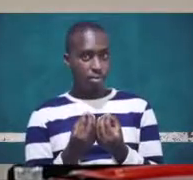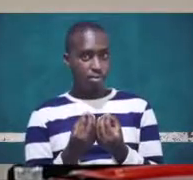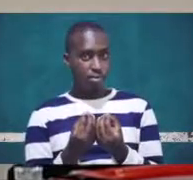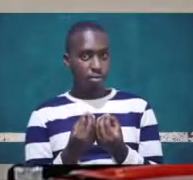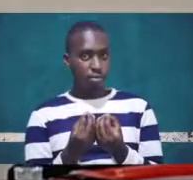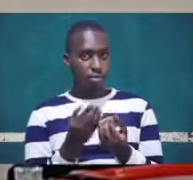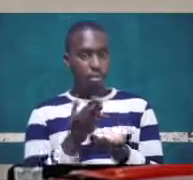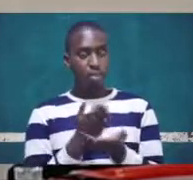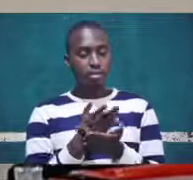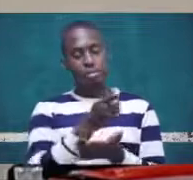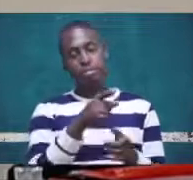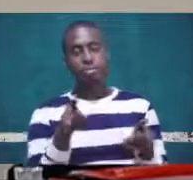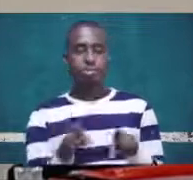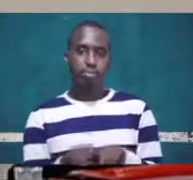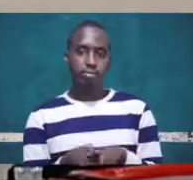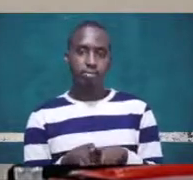The language is the same.